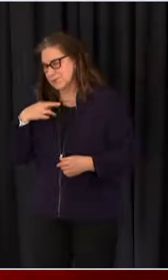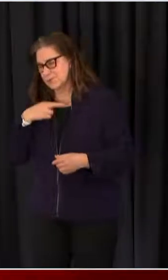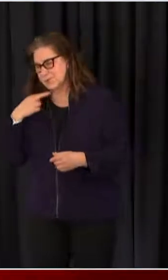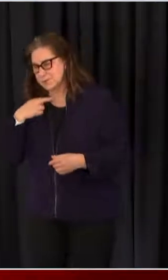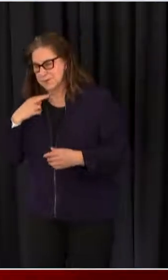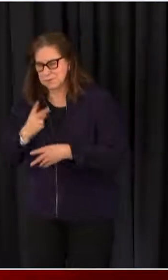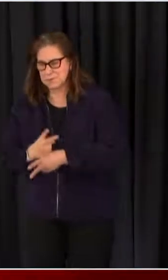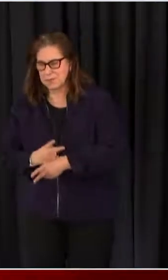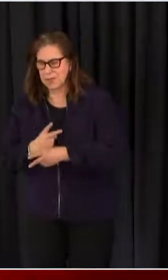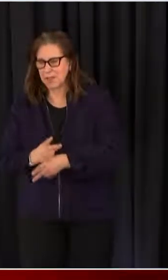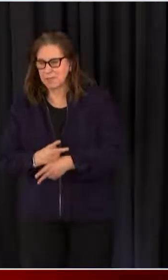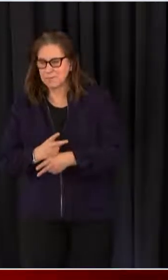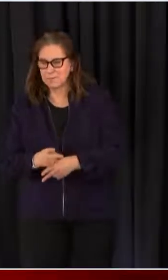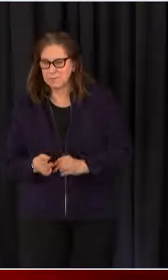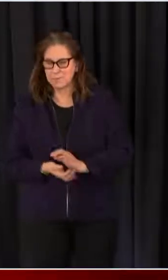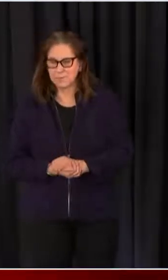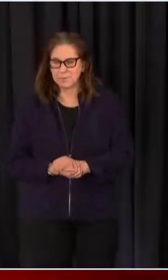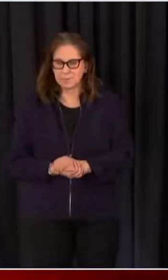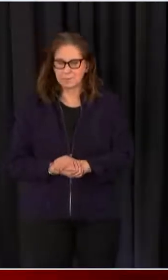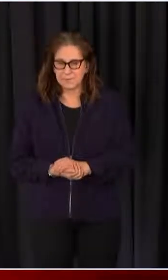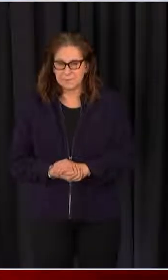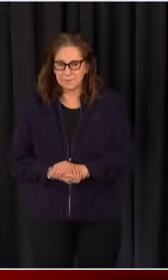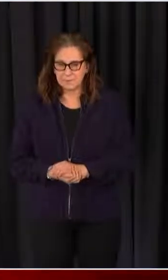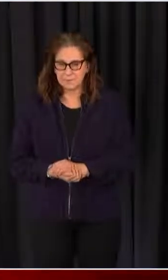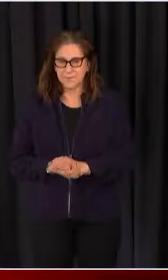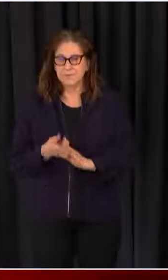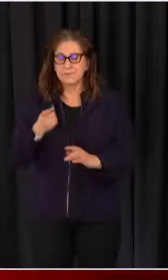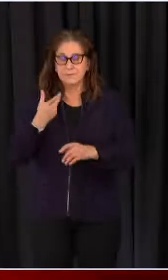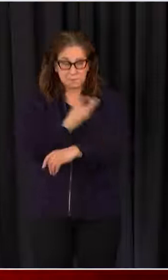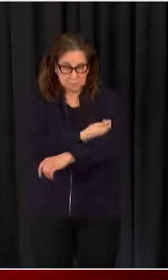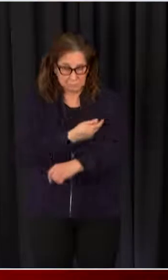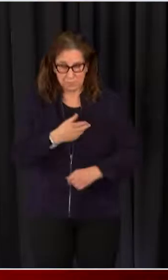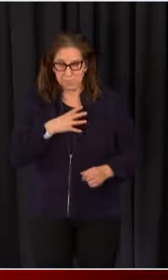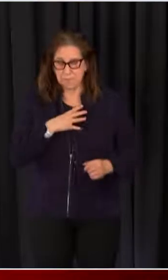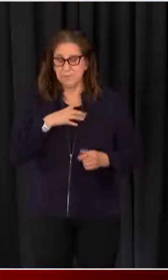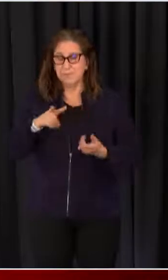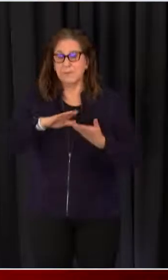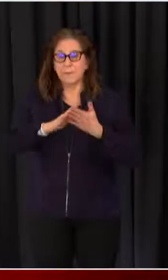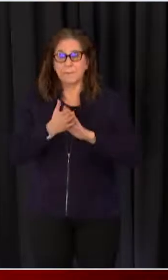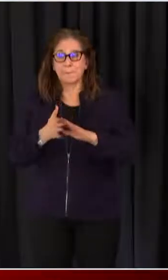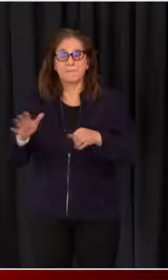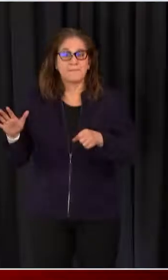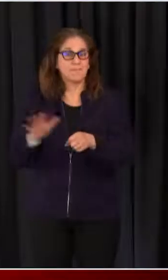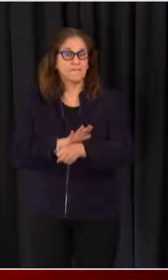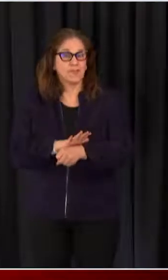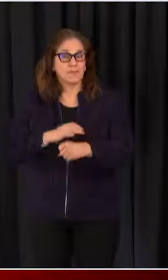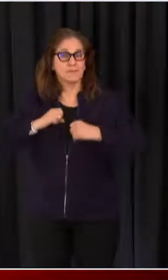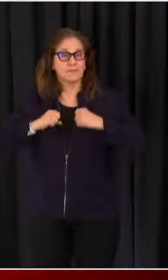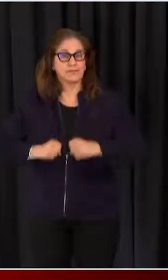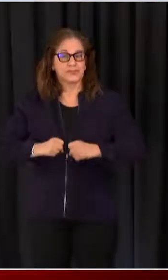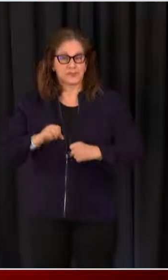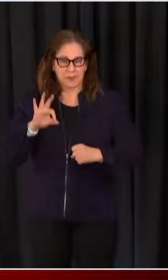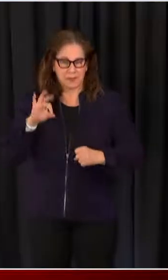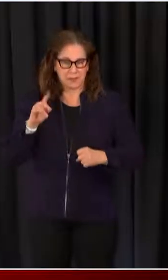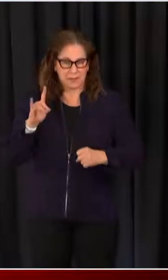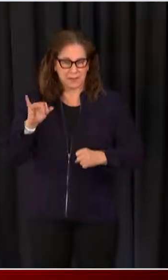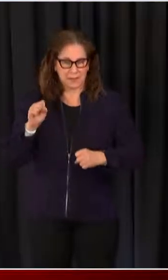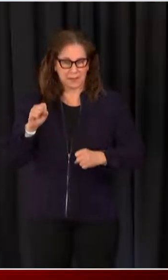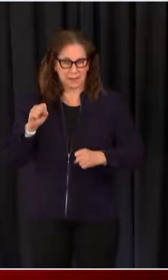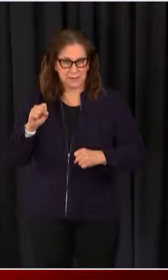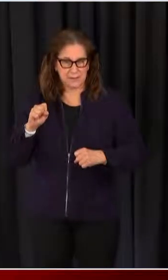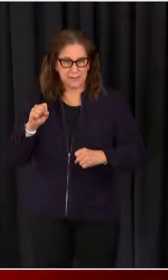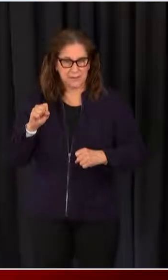vaccinated. But any individual who is fully vaccinated will have some exemptions to the travel guidance policy. Thank you,